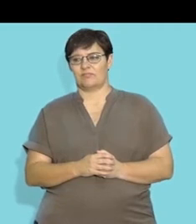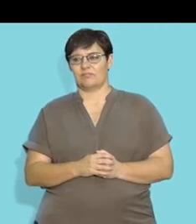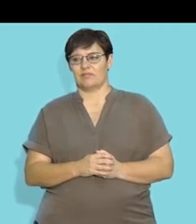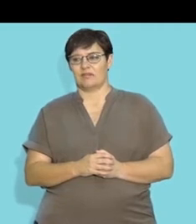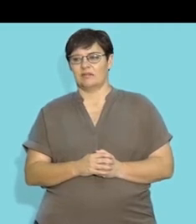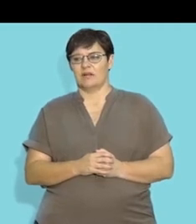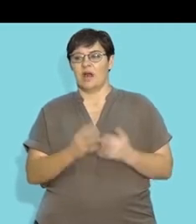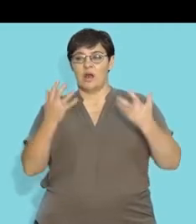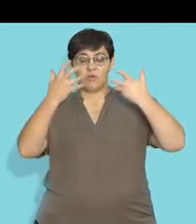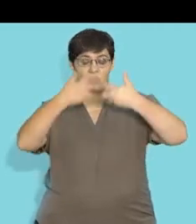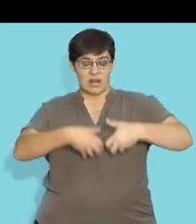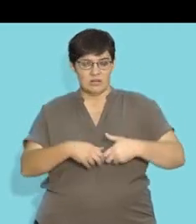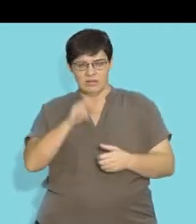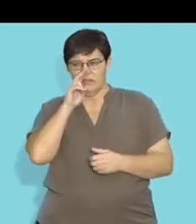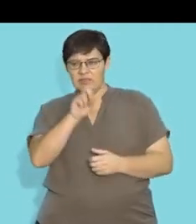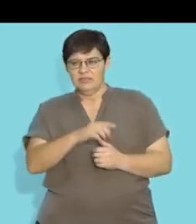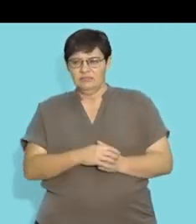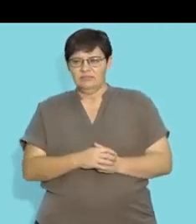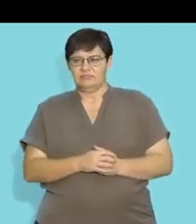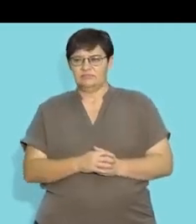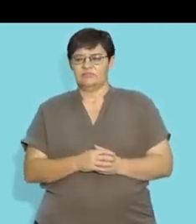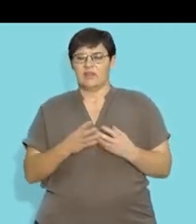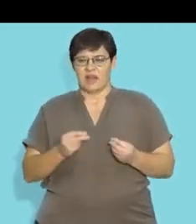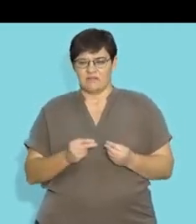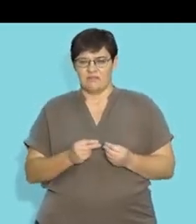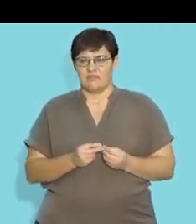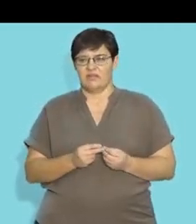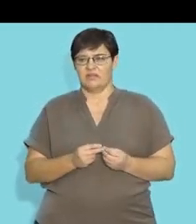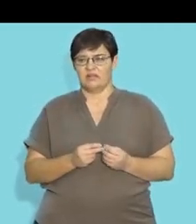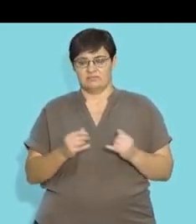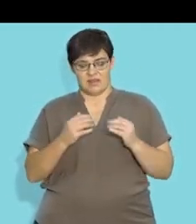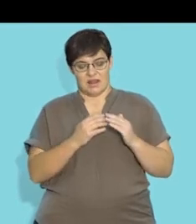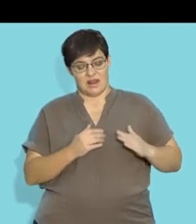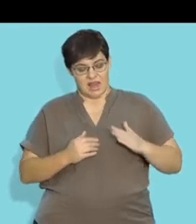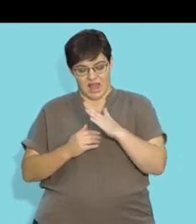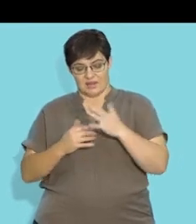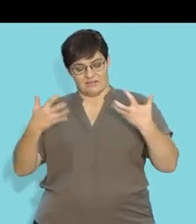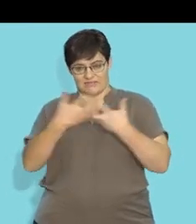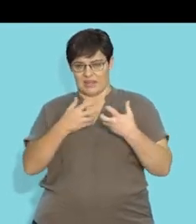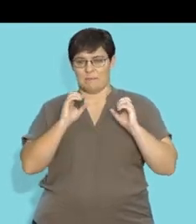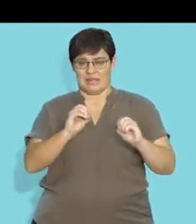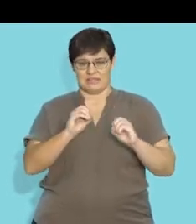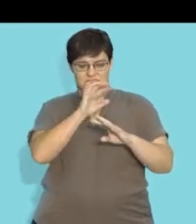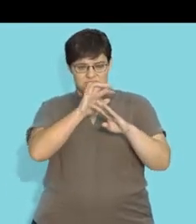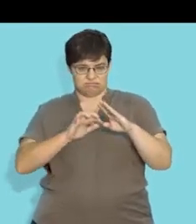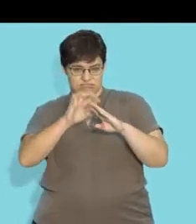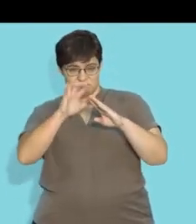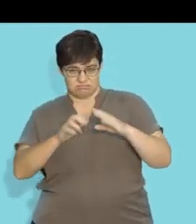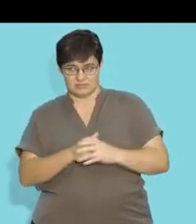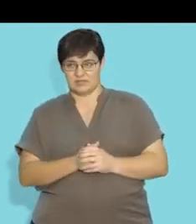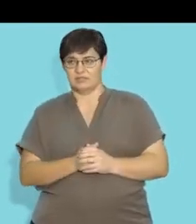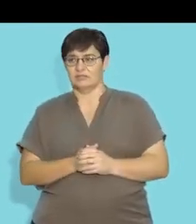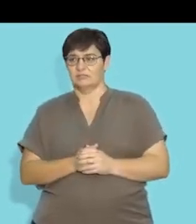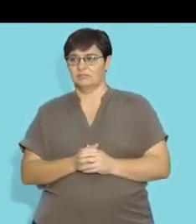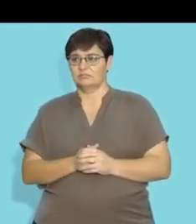at, we know there's a line of best fit. Okay, the line of best fit and the